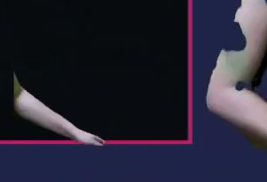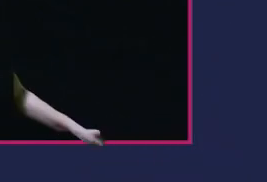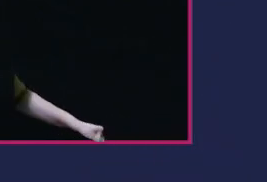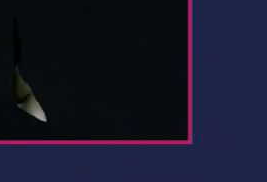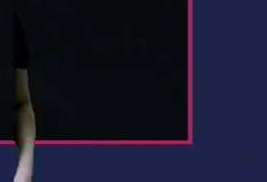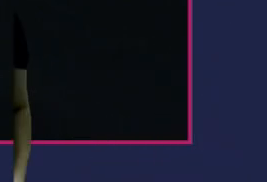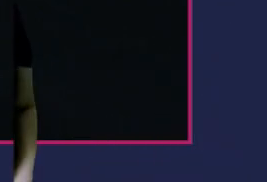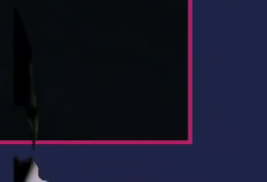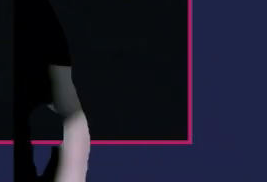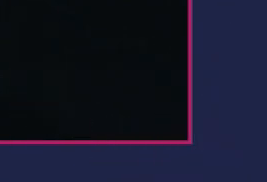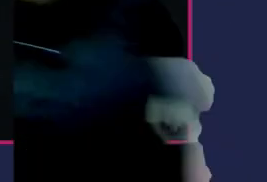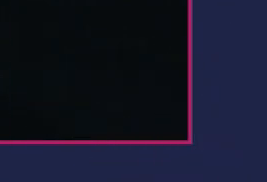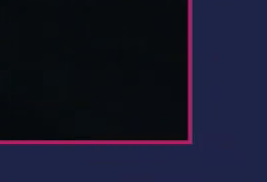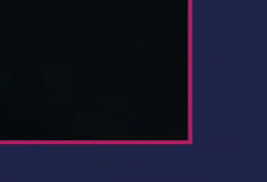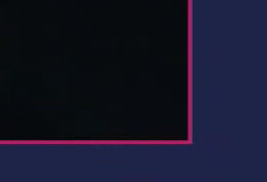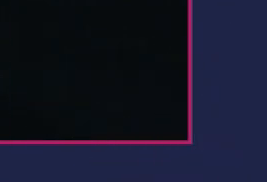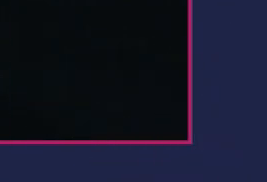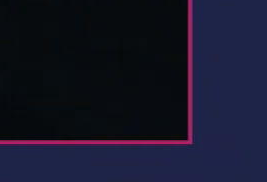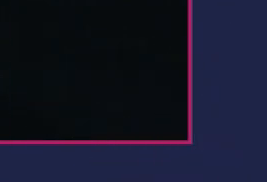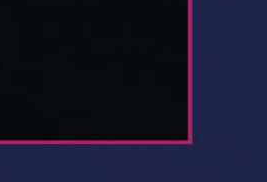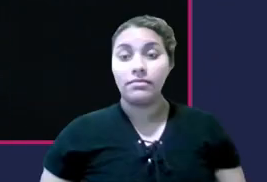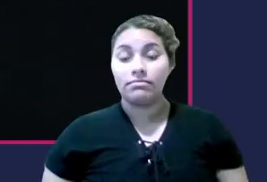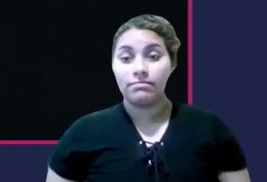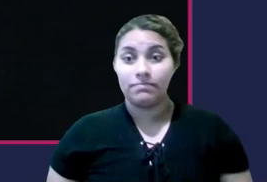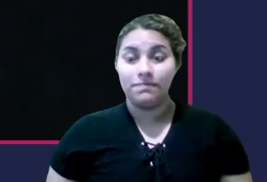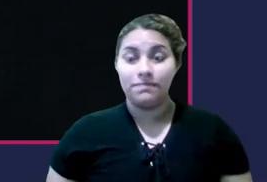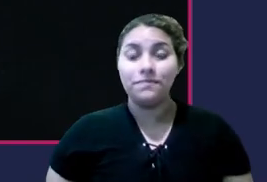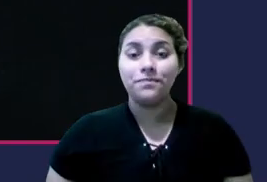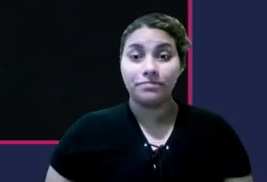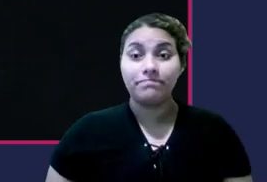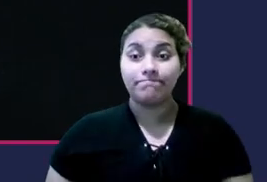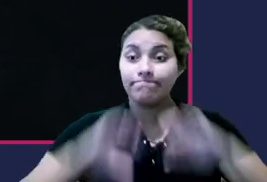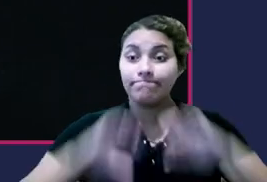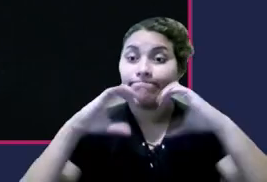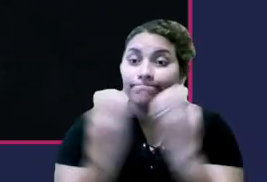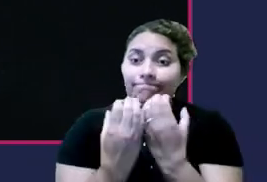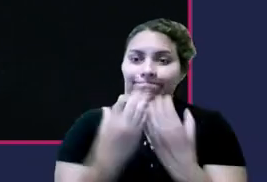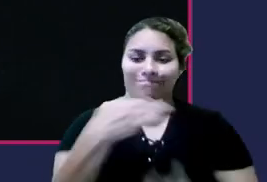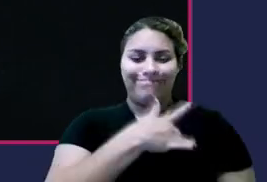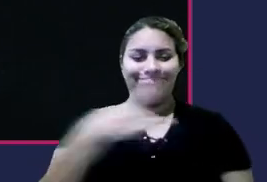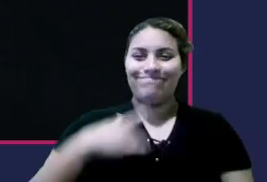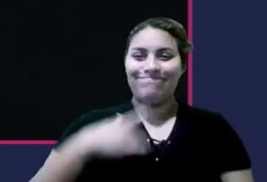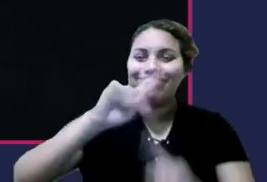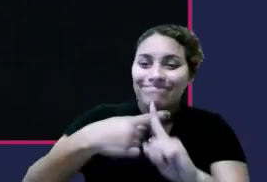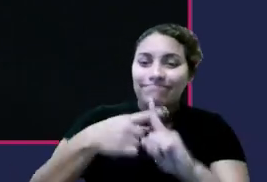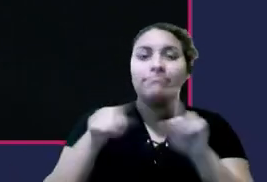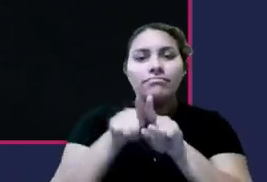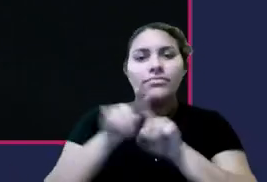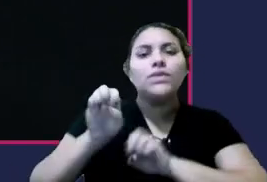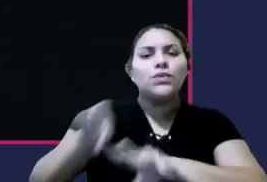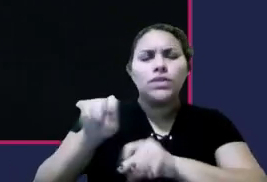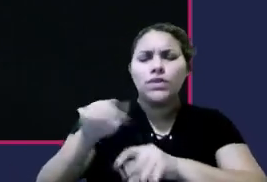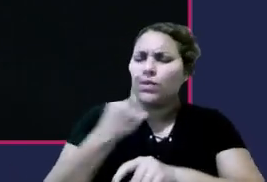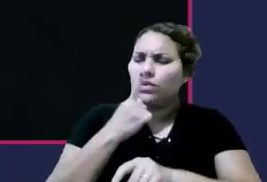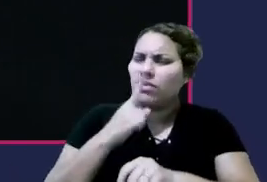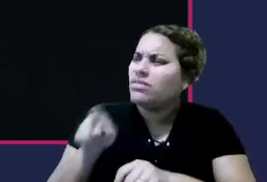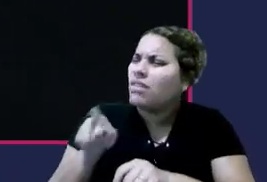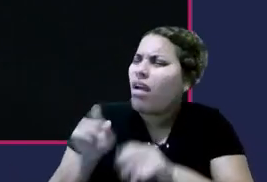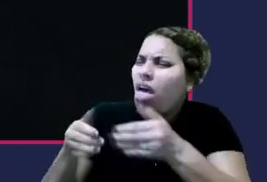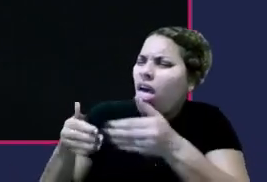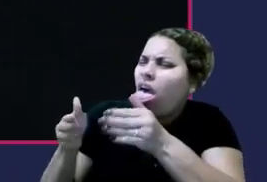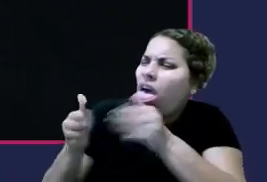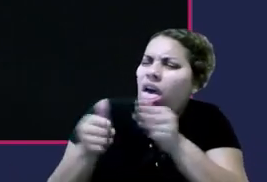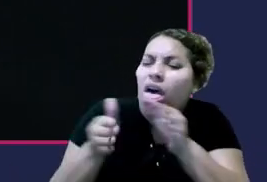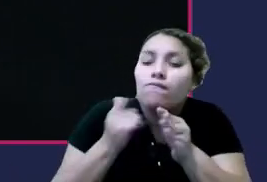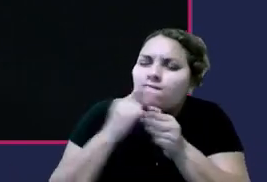am a member, one of the main members, and also in the health and education